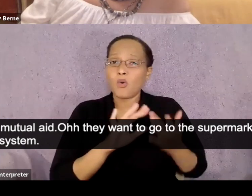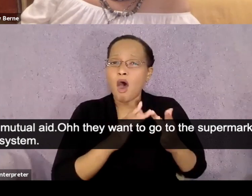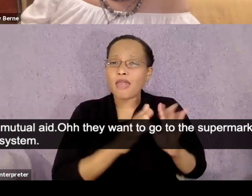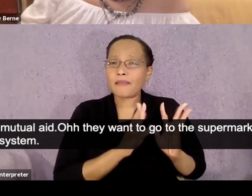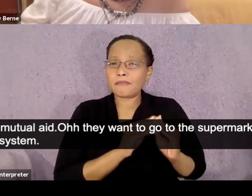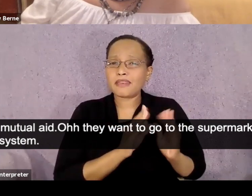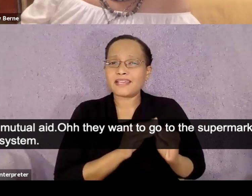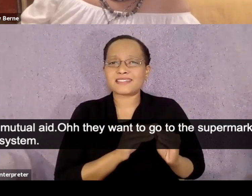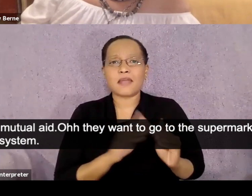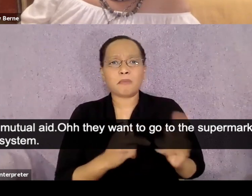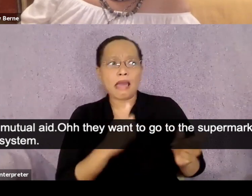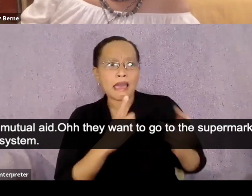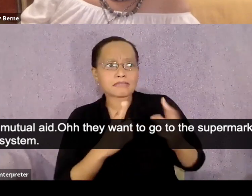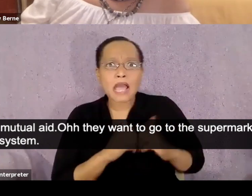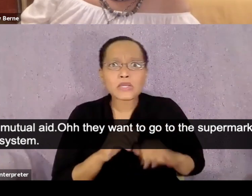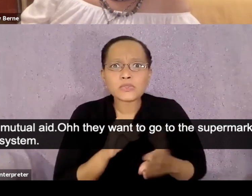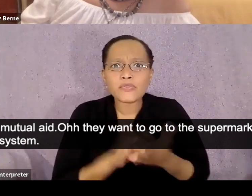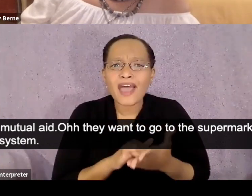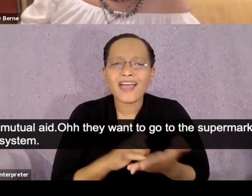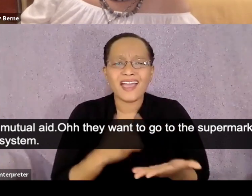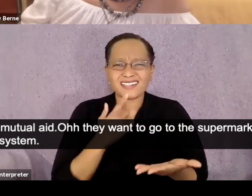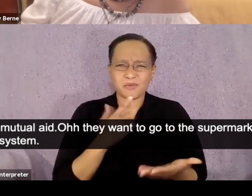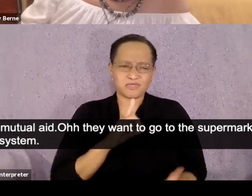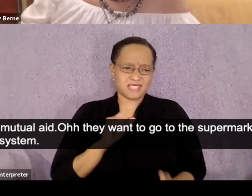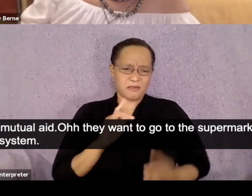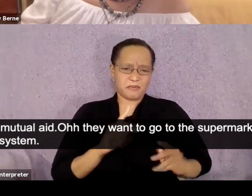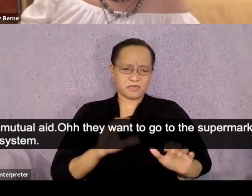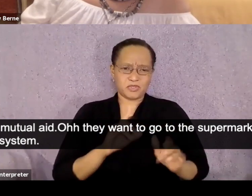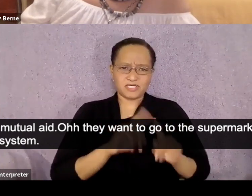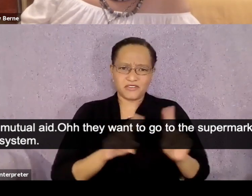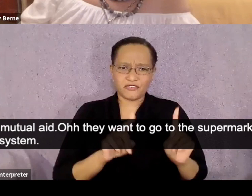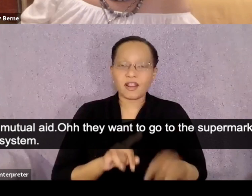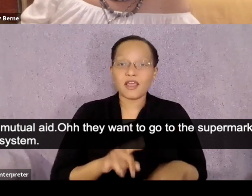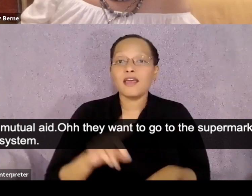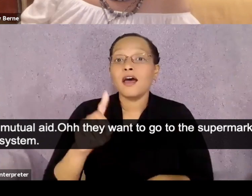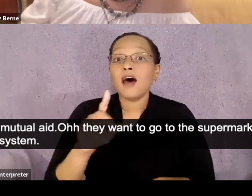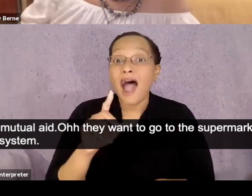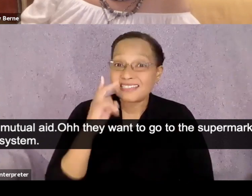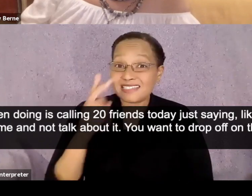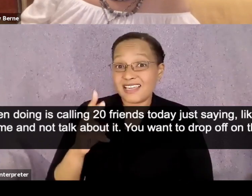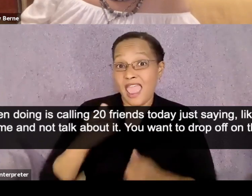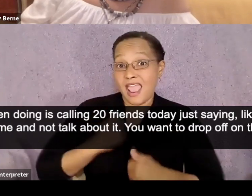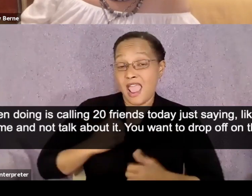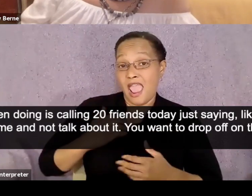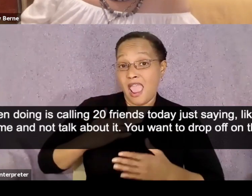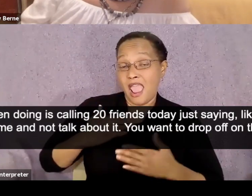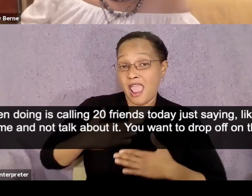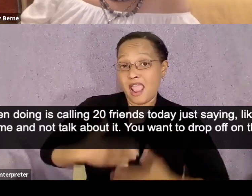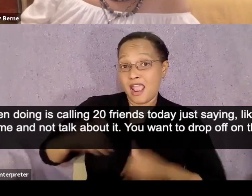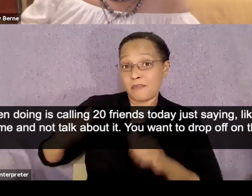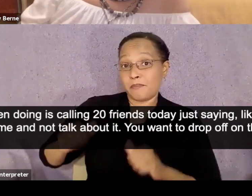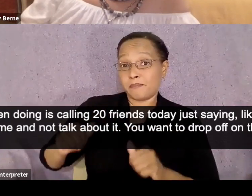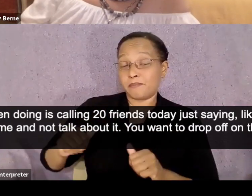had able-bodied mutual aid collectives being like, oh, do you want to go to the supermarket? And I was like, I can't leave the house. I have no immune system. But what I have been